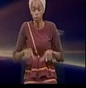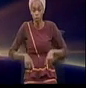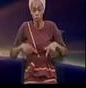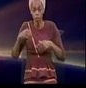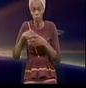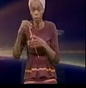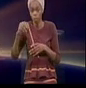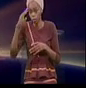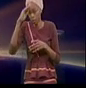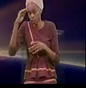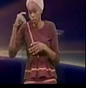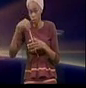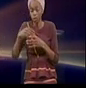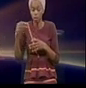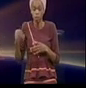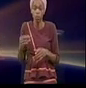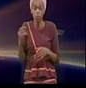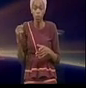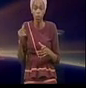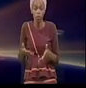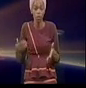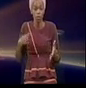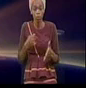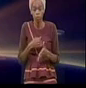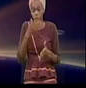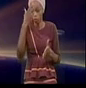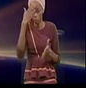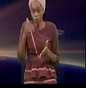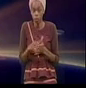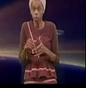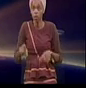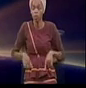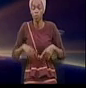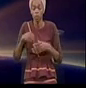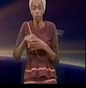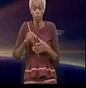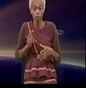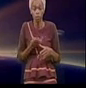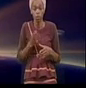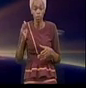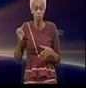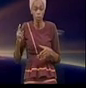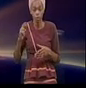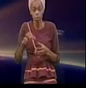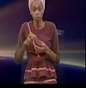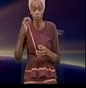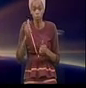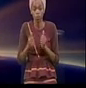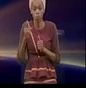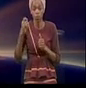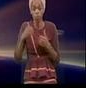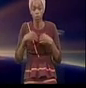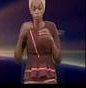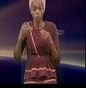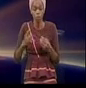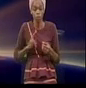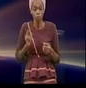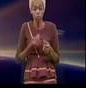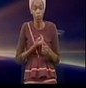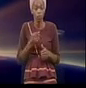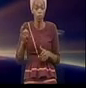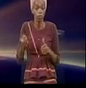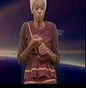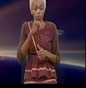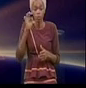And hereby we know that he abideth in us, by the Spirit which he hath given us. 1